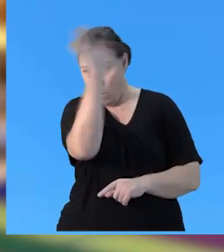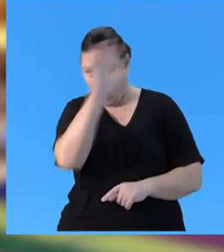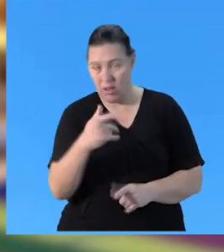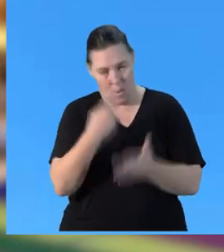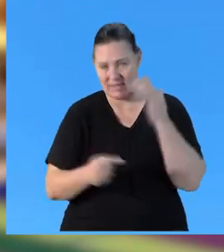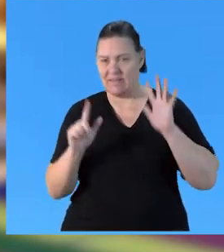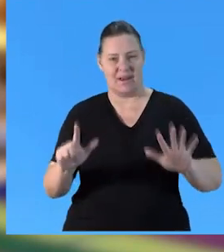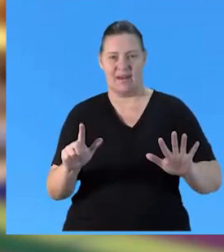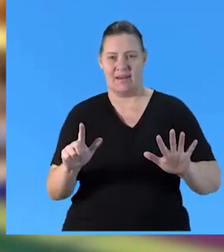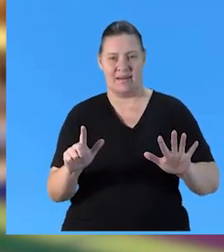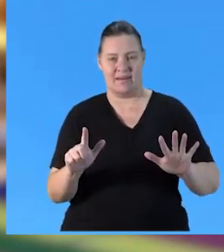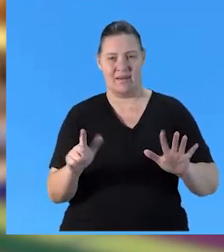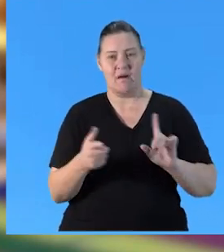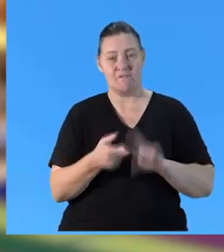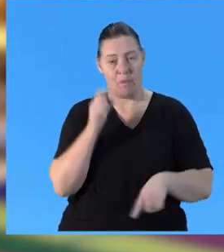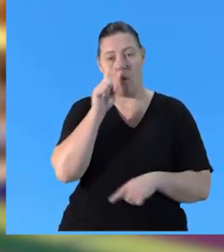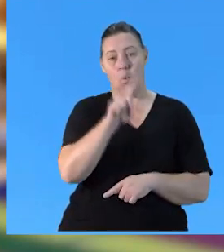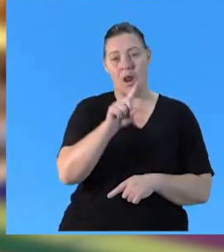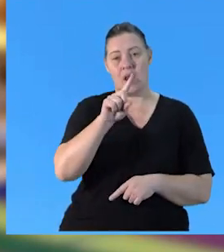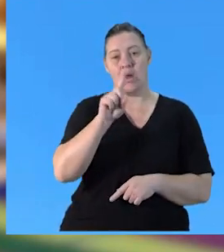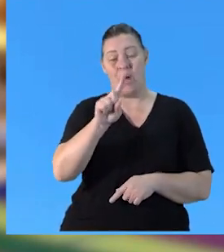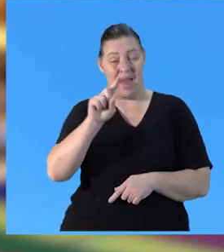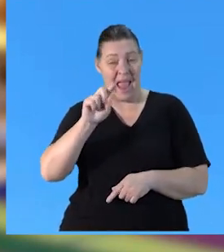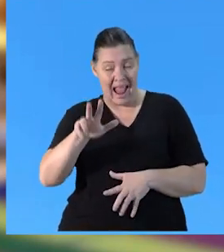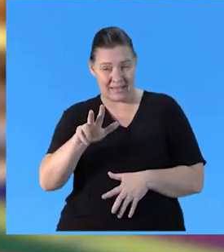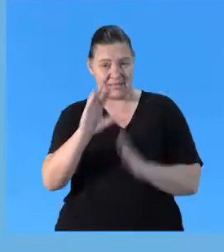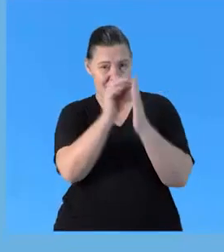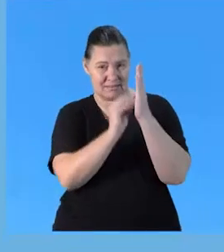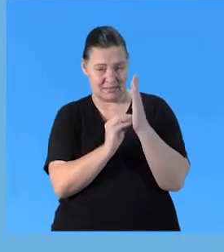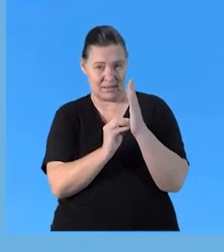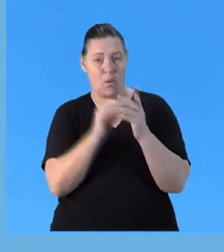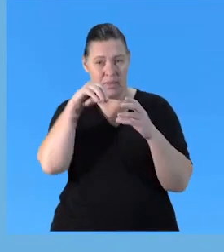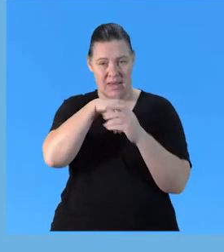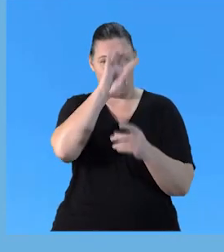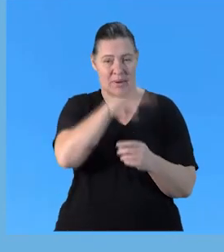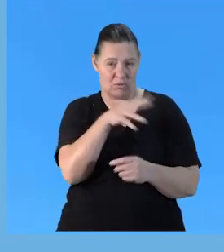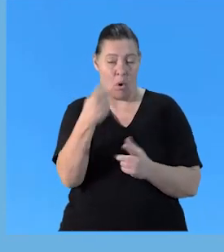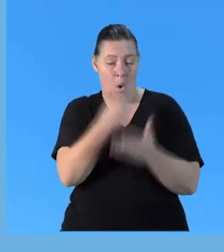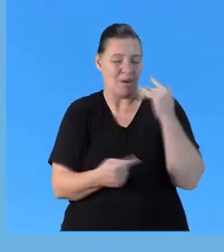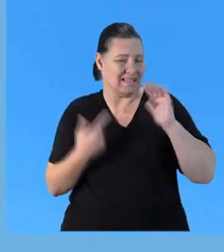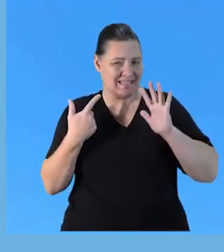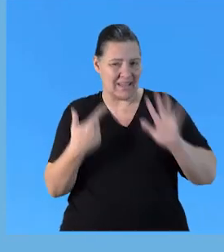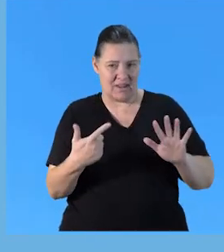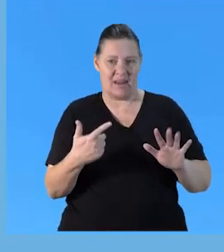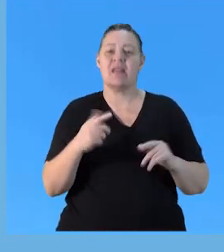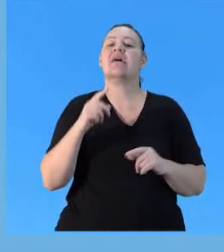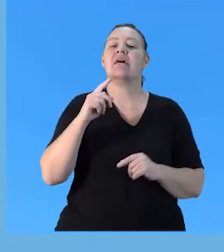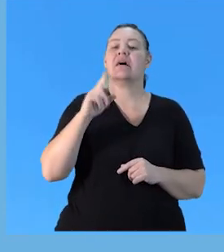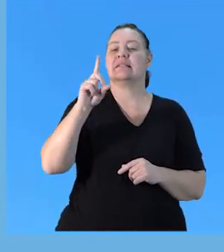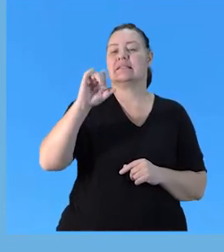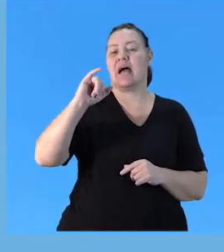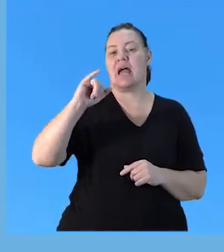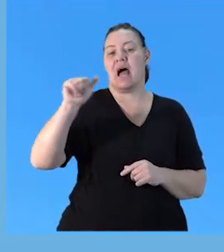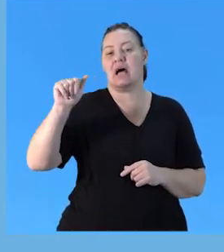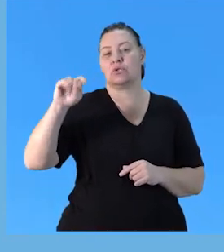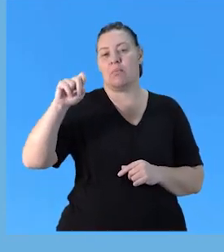easier for the current to pass through. Hence, we are saying that resistors are a bit of both an insulator and a conductor.